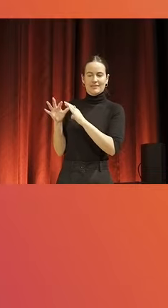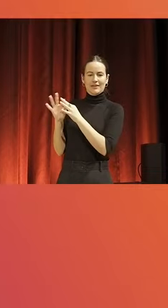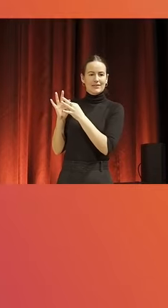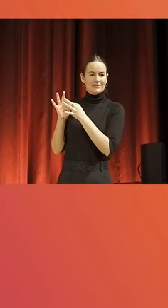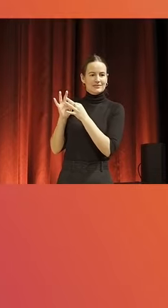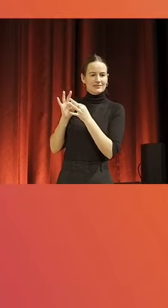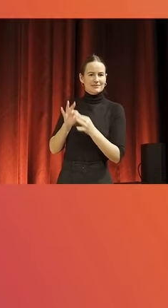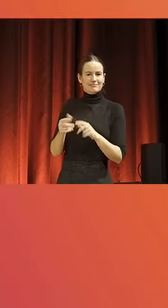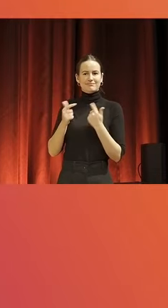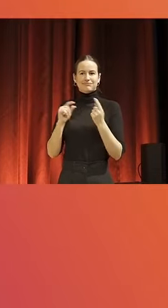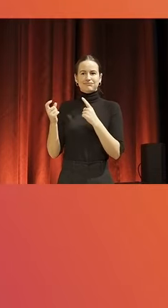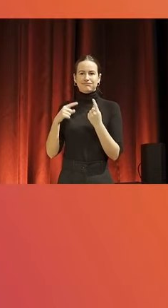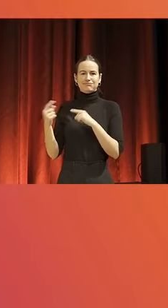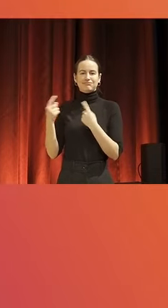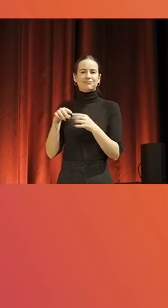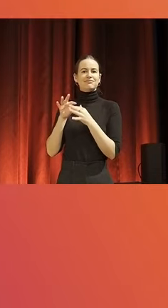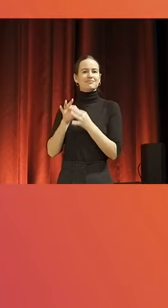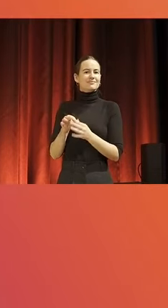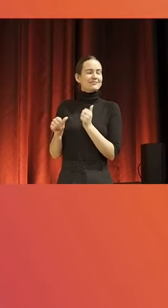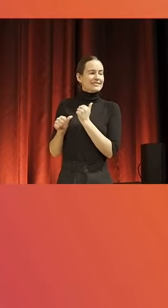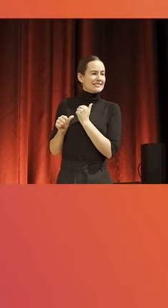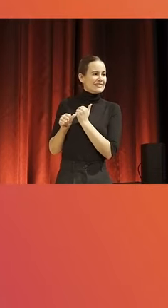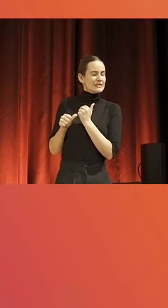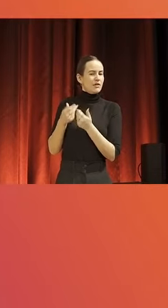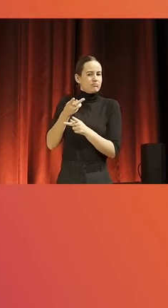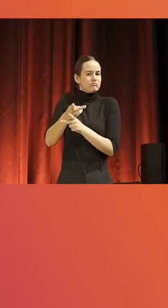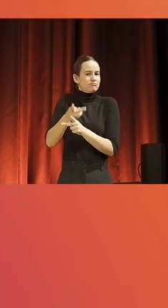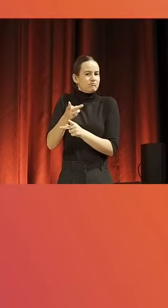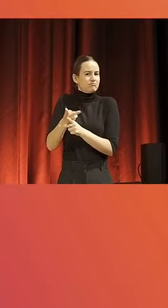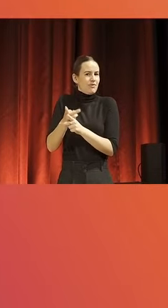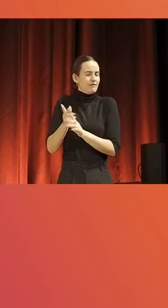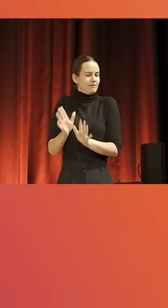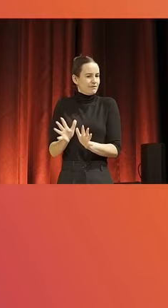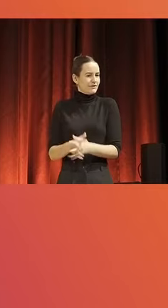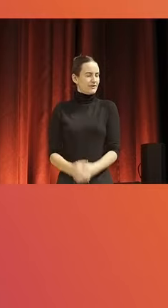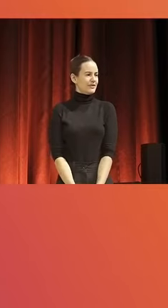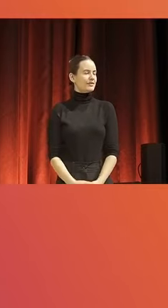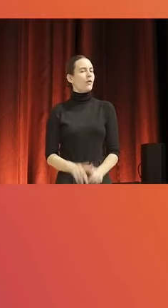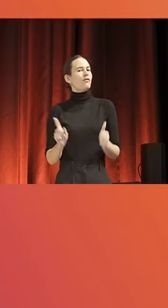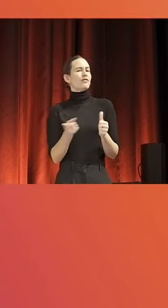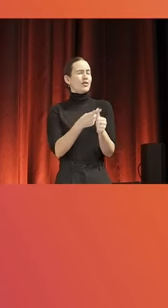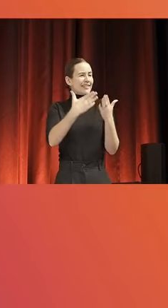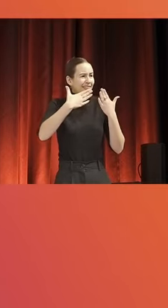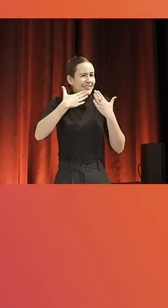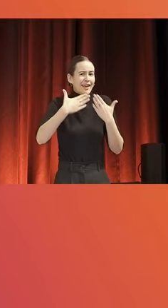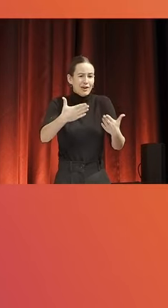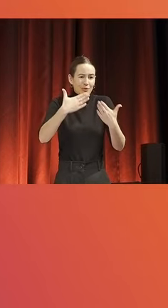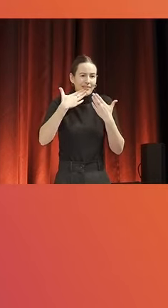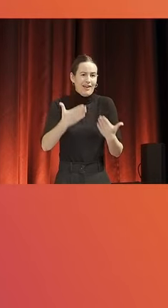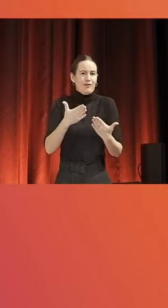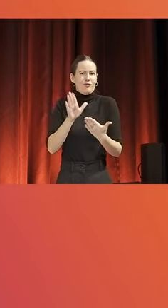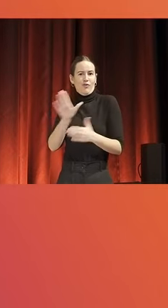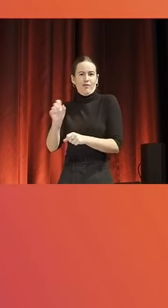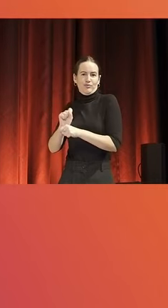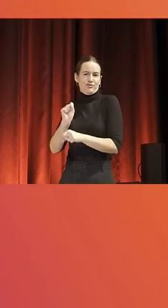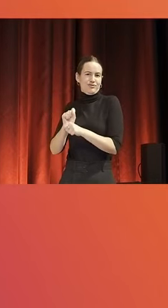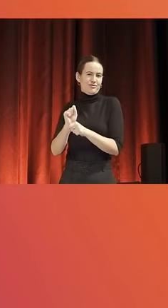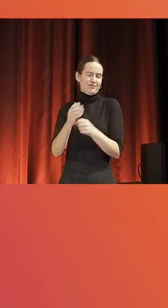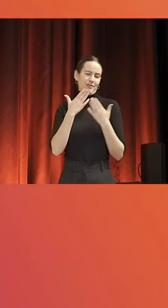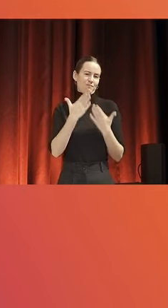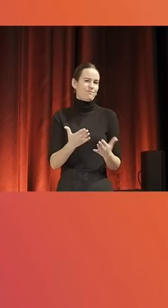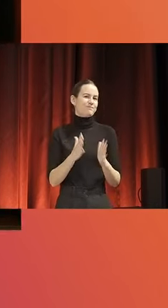able TPC assistants are handling. So we want to say thank you very much to them.